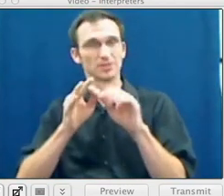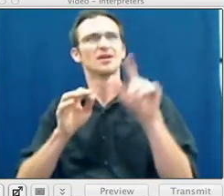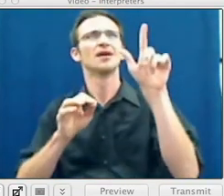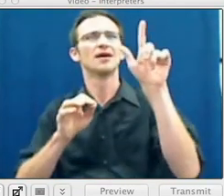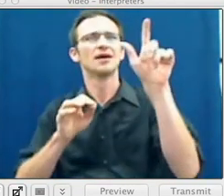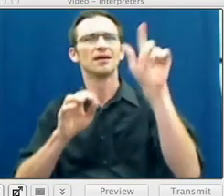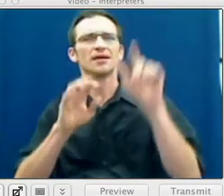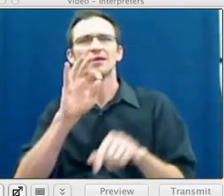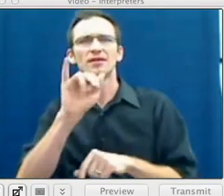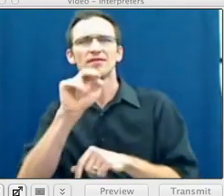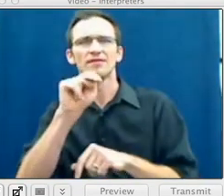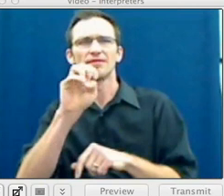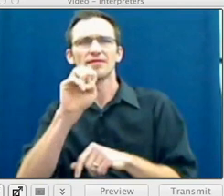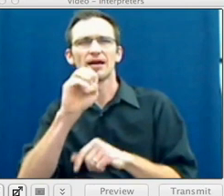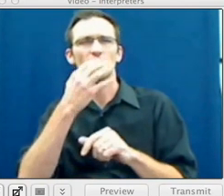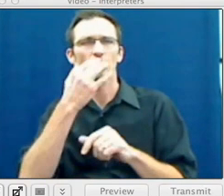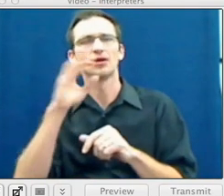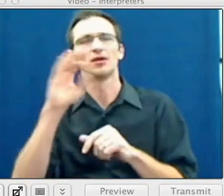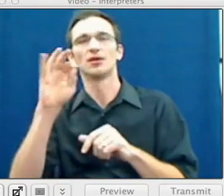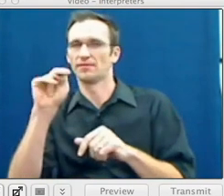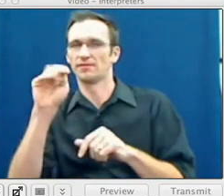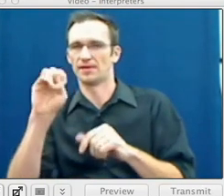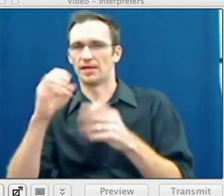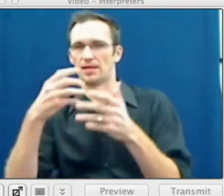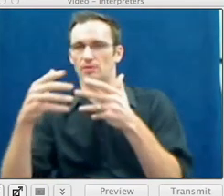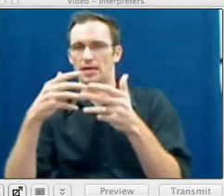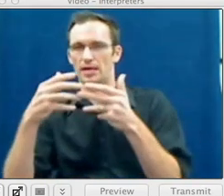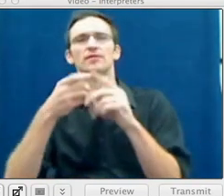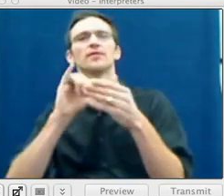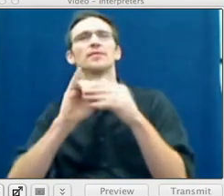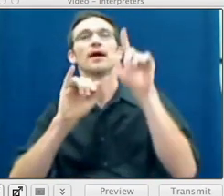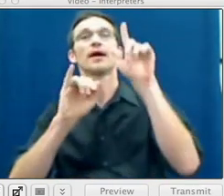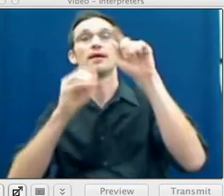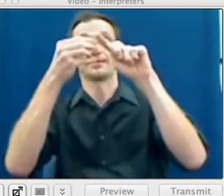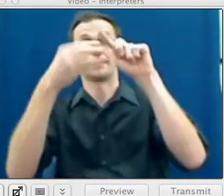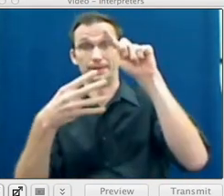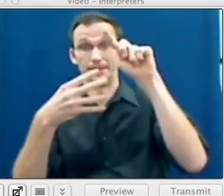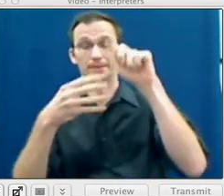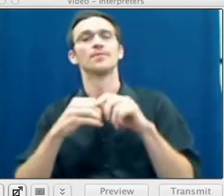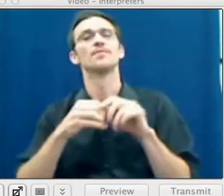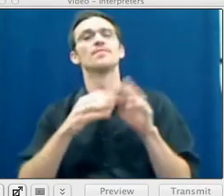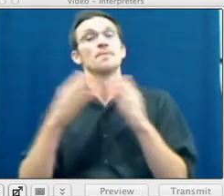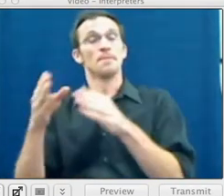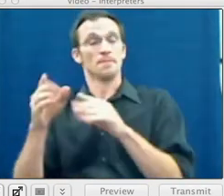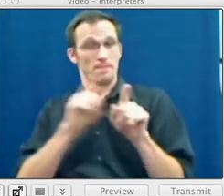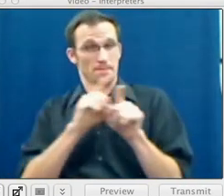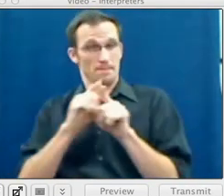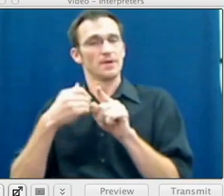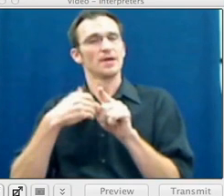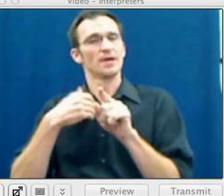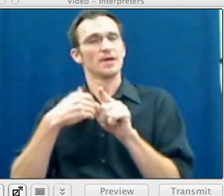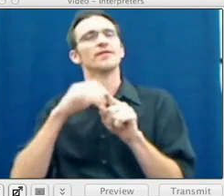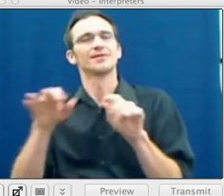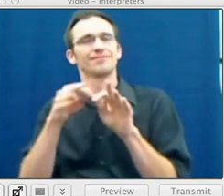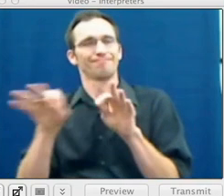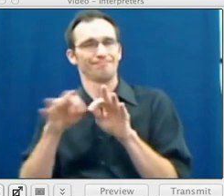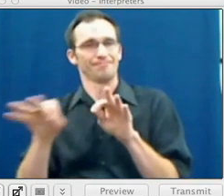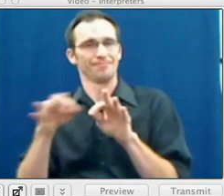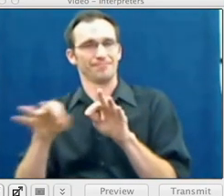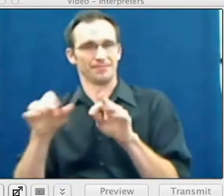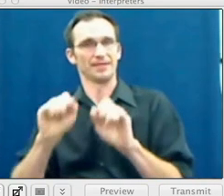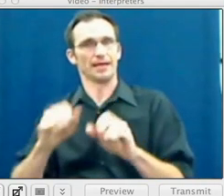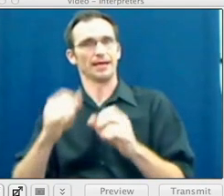the drop-down menu on that window. There's also a captioning occurring, and you can open up